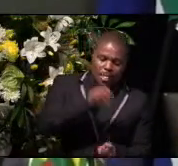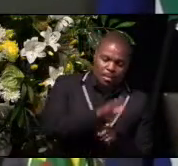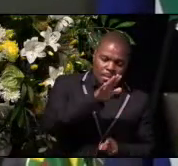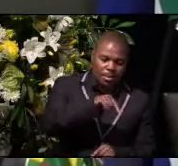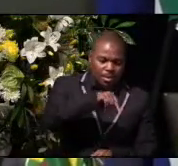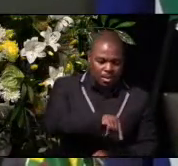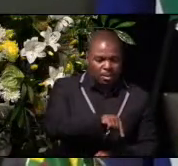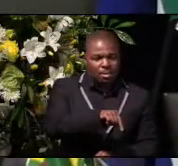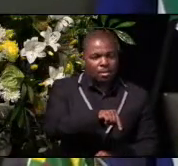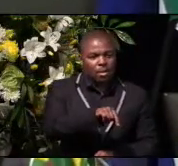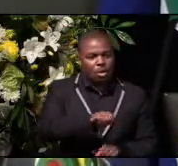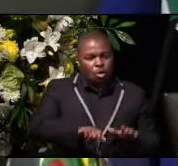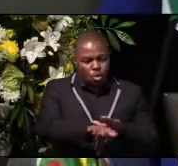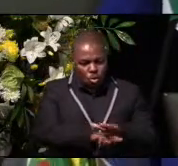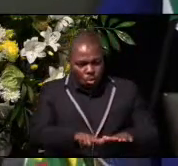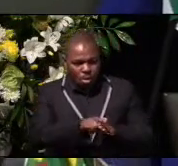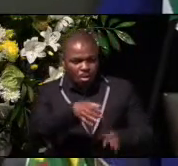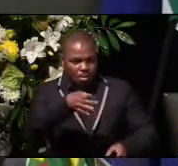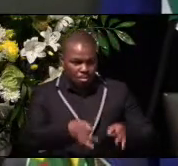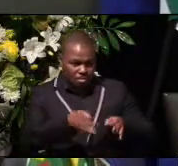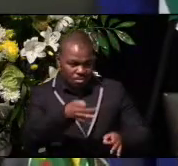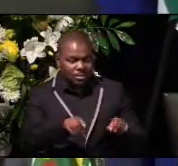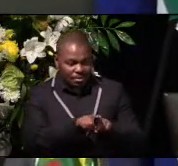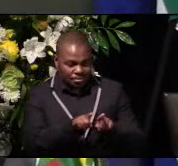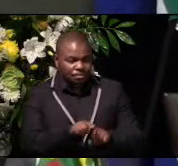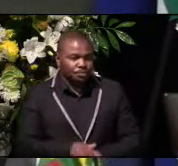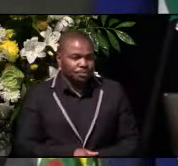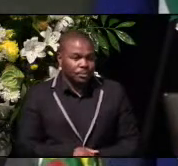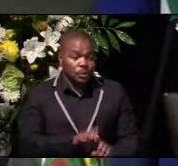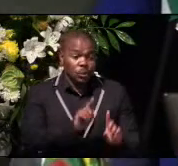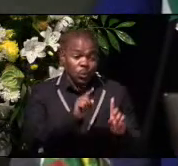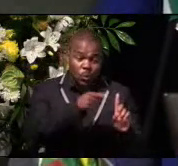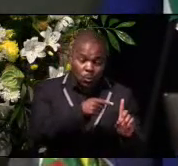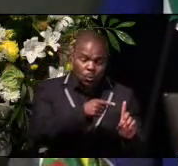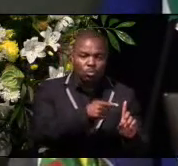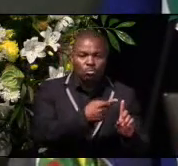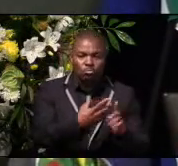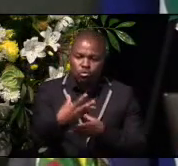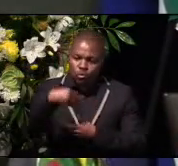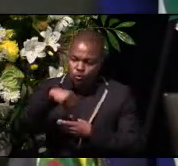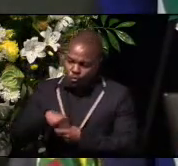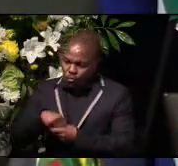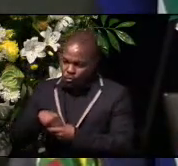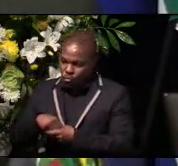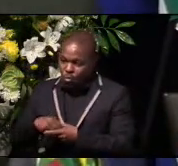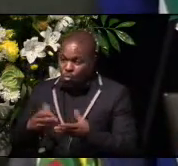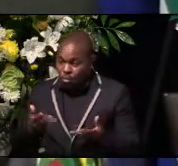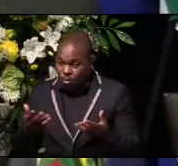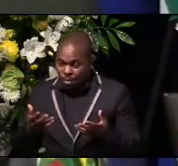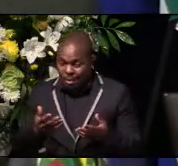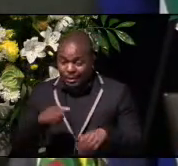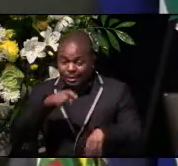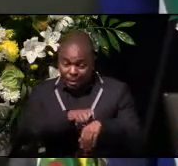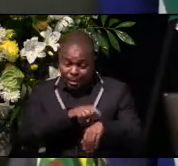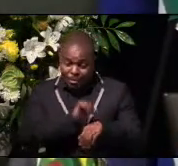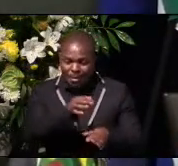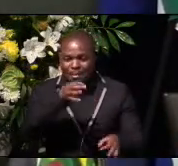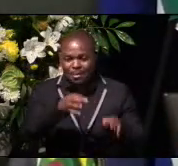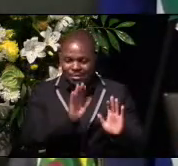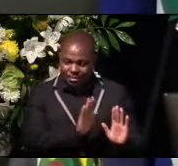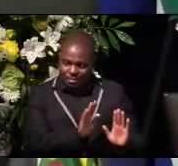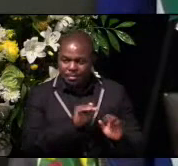the domestic situation in South Africa also so he became involved in the politics of his time at the